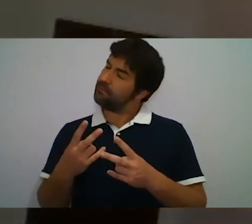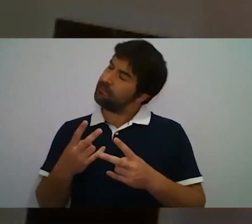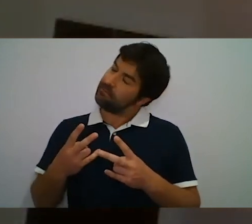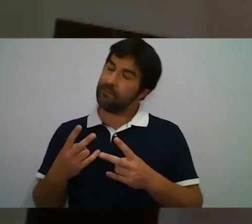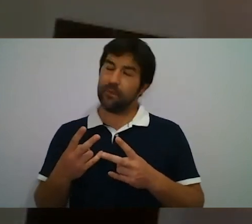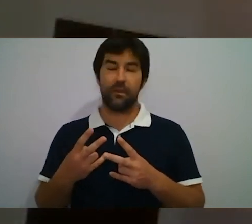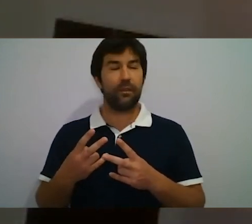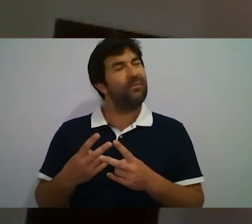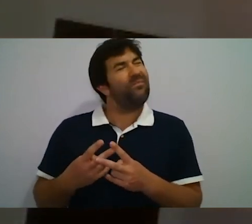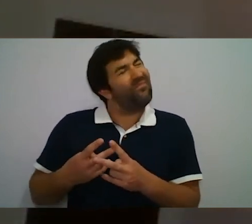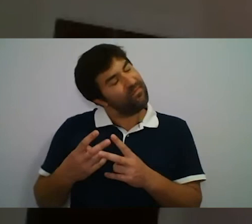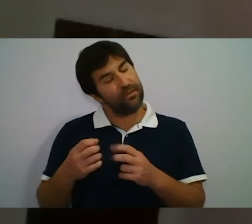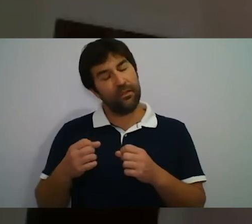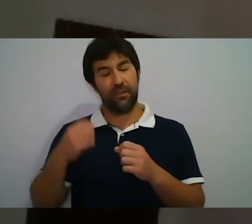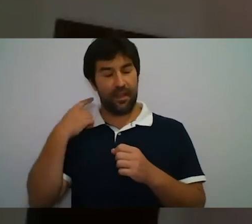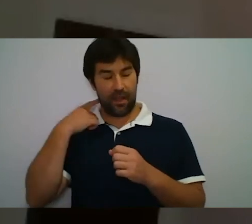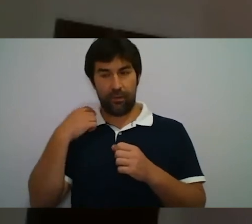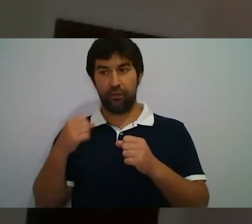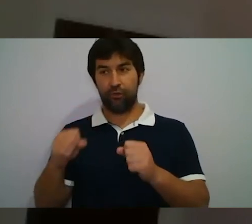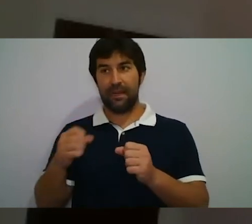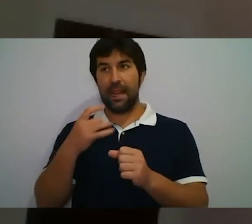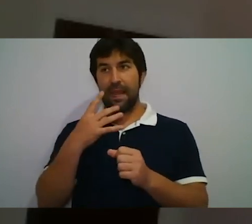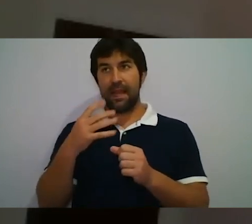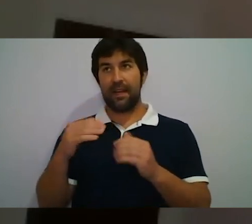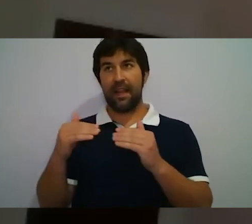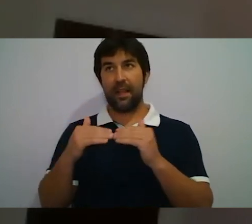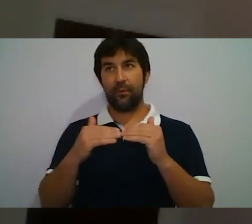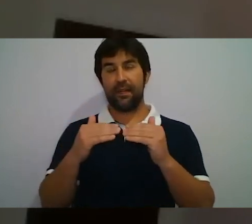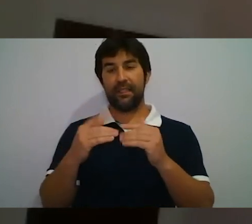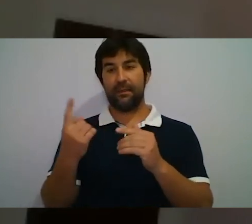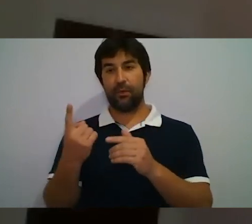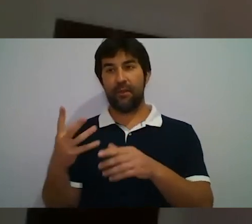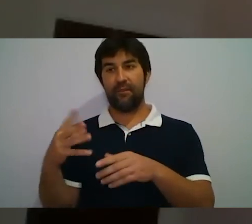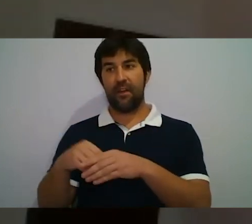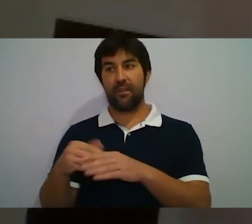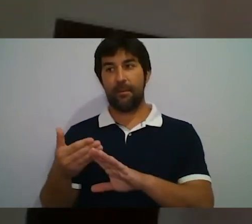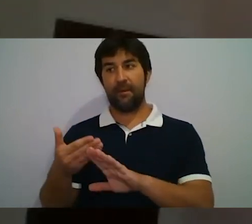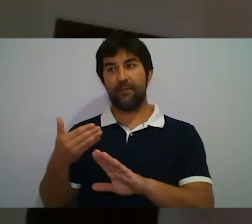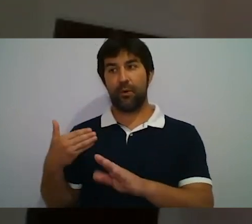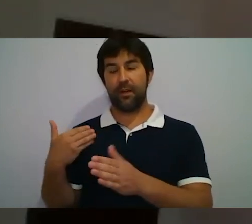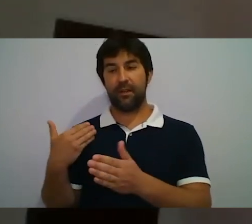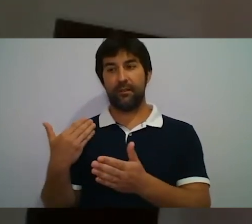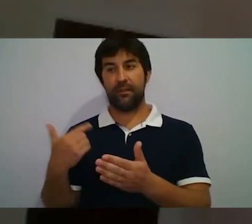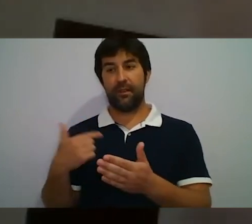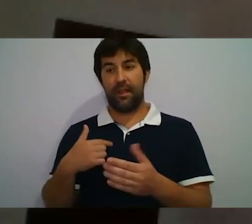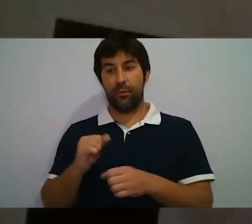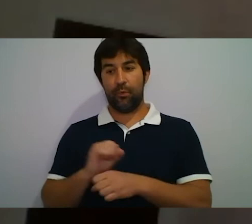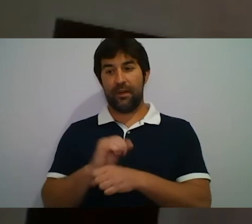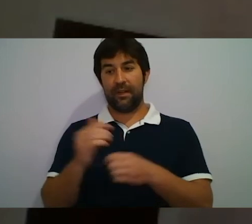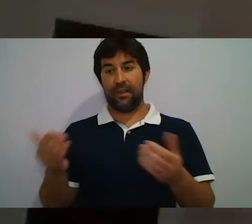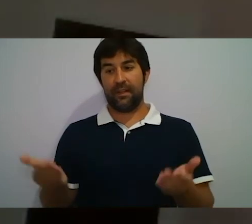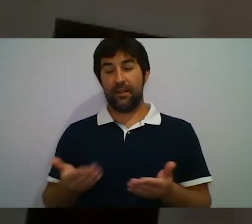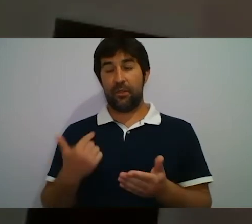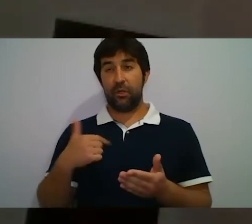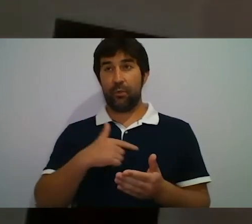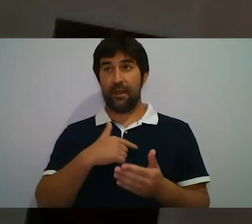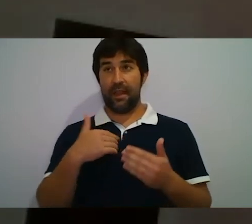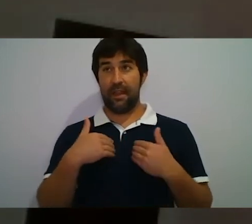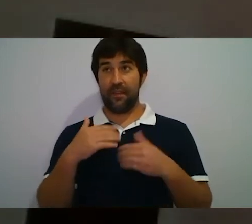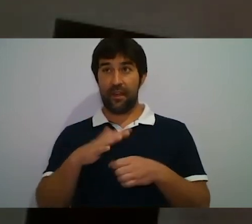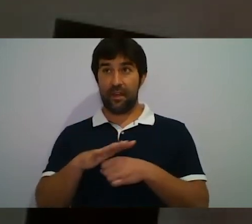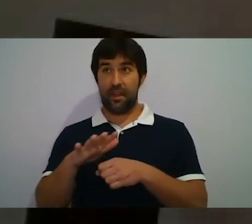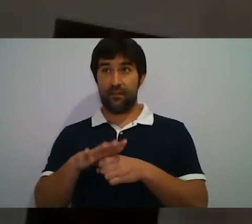proper depth, rather than ideally, getting it the first time, just due to no one really knows what's underground. So traffic